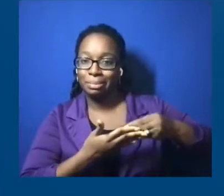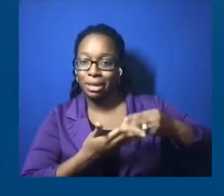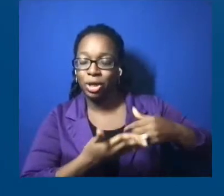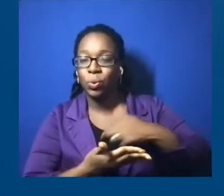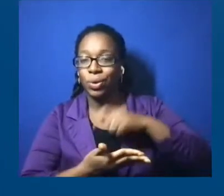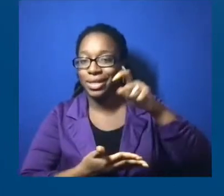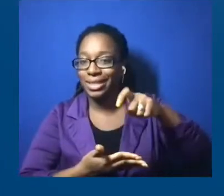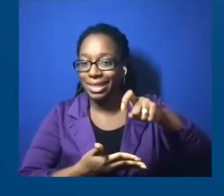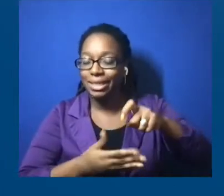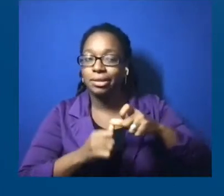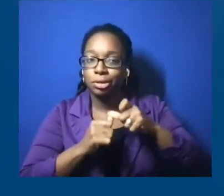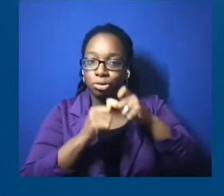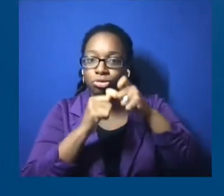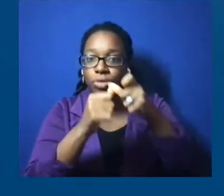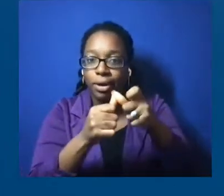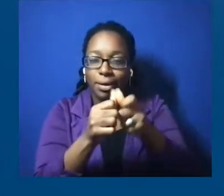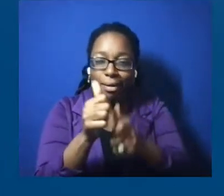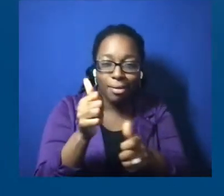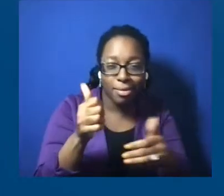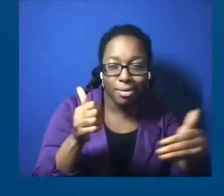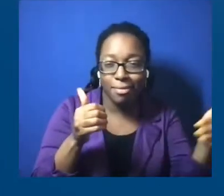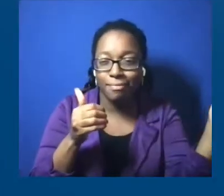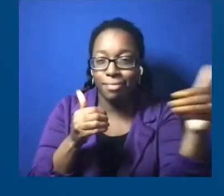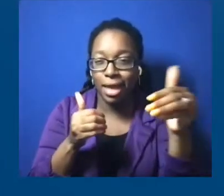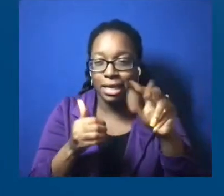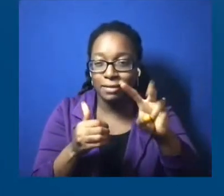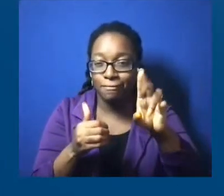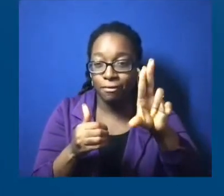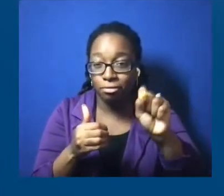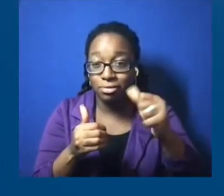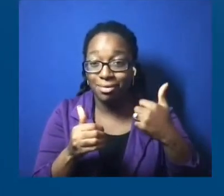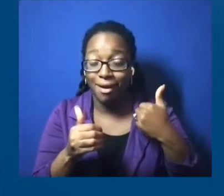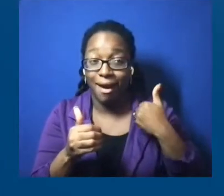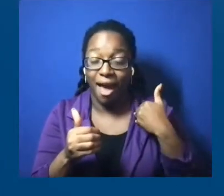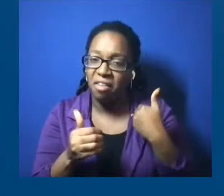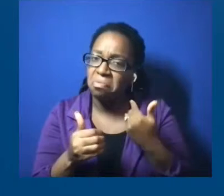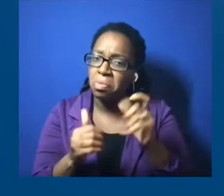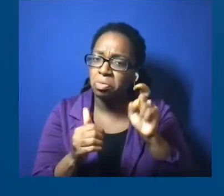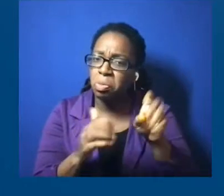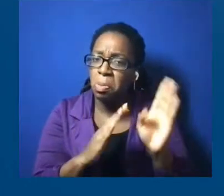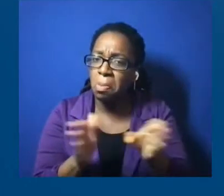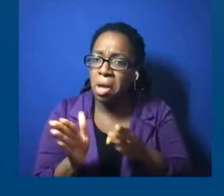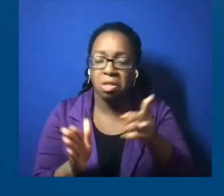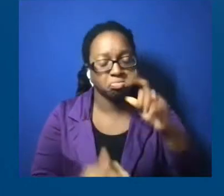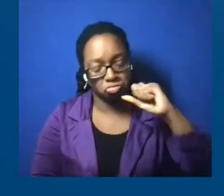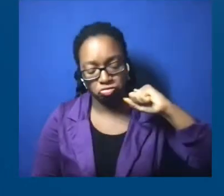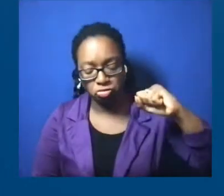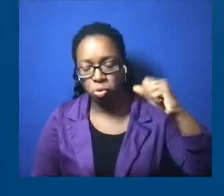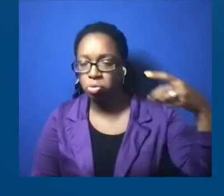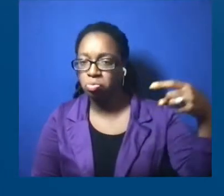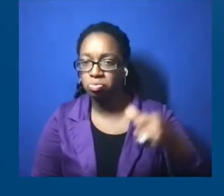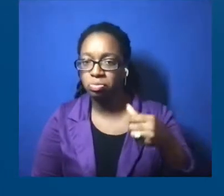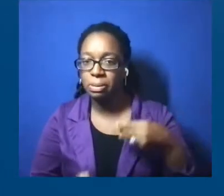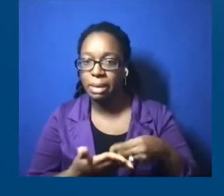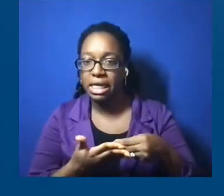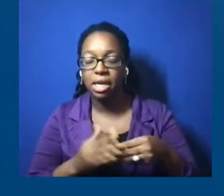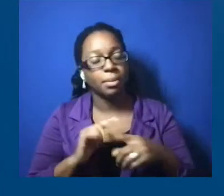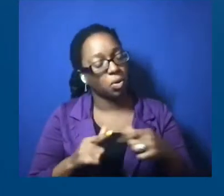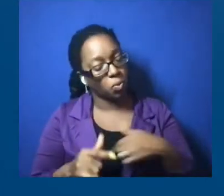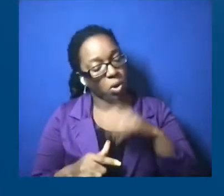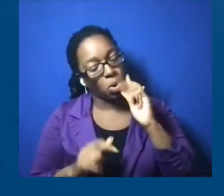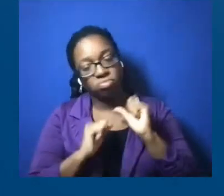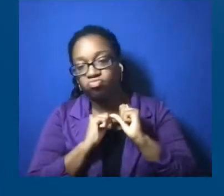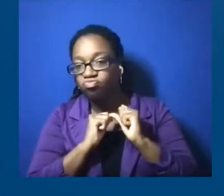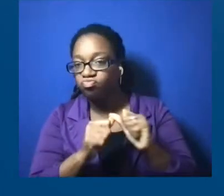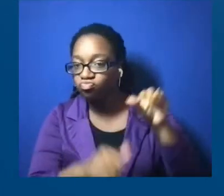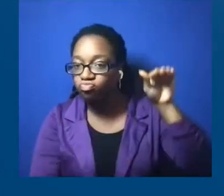of the next virus. They refuse the funding. But we're not going to relent. We're not going to relent. We haven't relented, and we won't